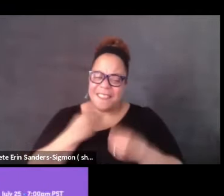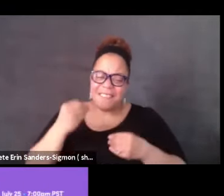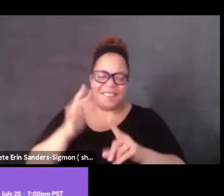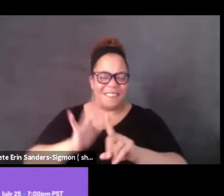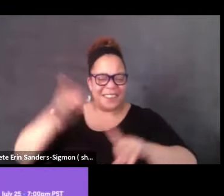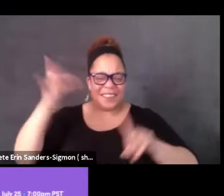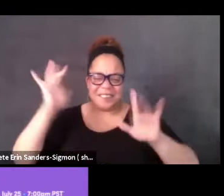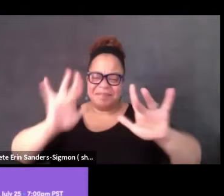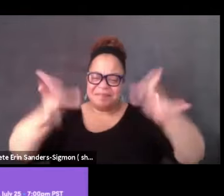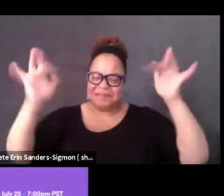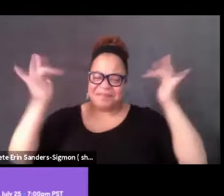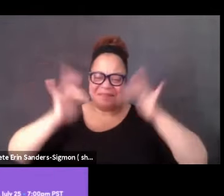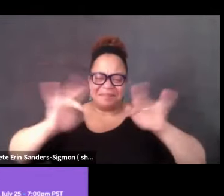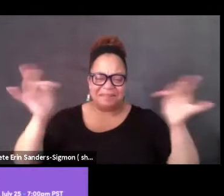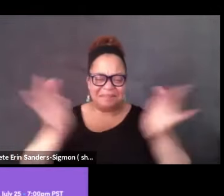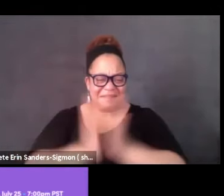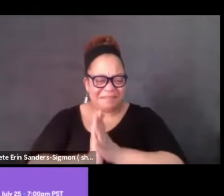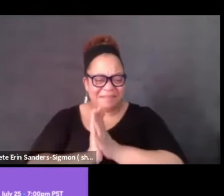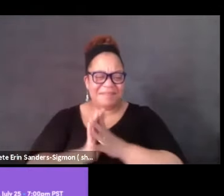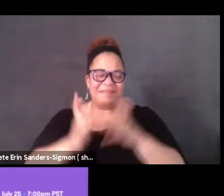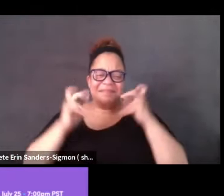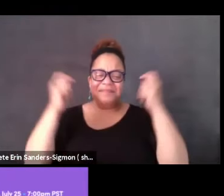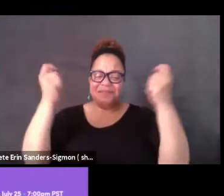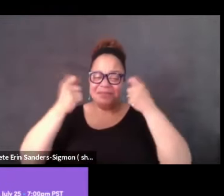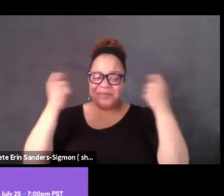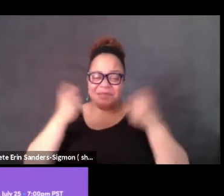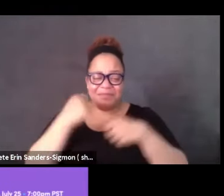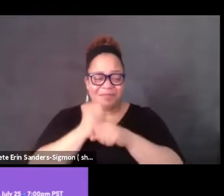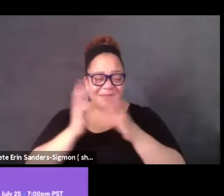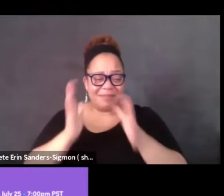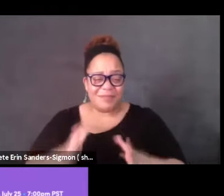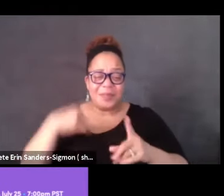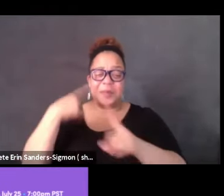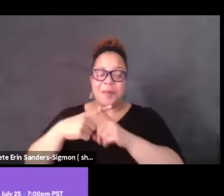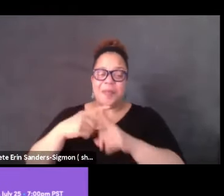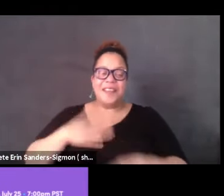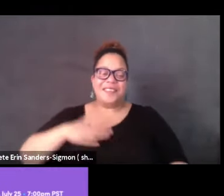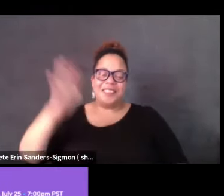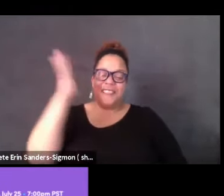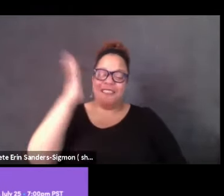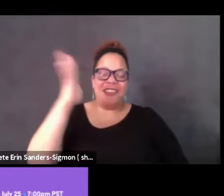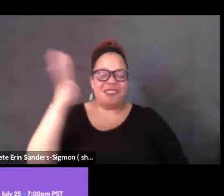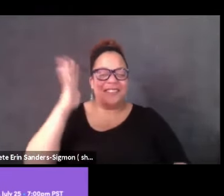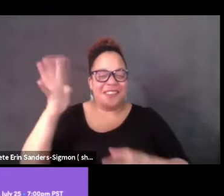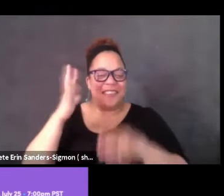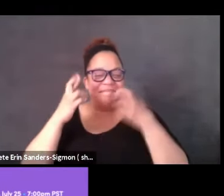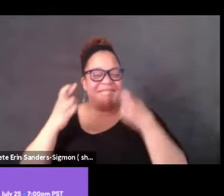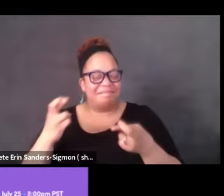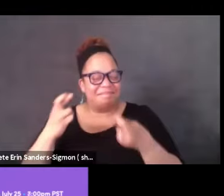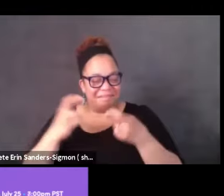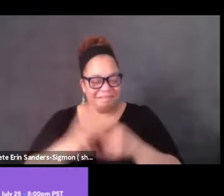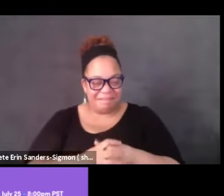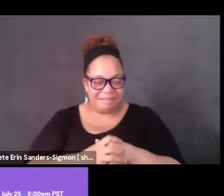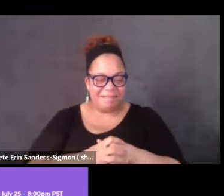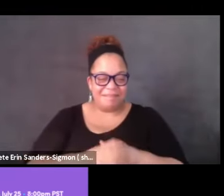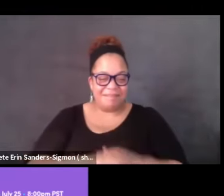director and longtime friend, Miss Sydney Edwards, y'all. Make some noise. Thank Hit the you, comments.